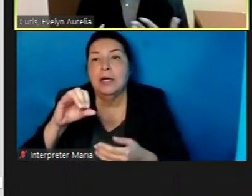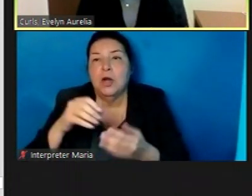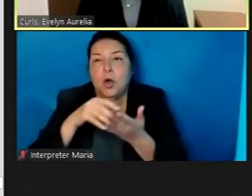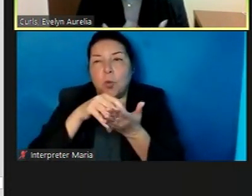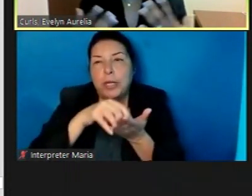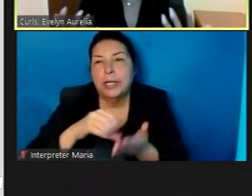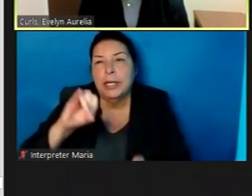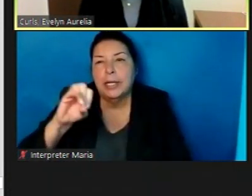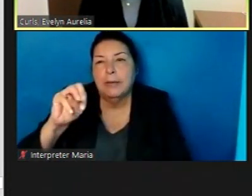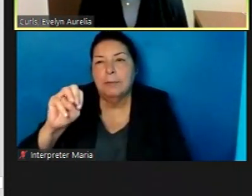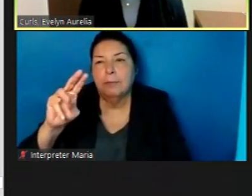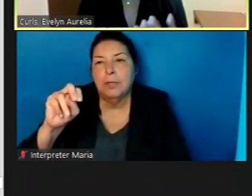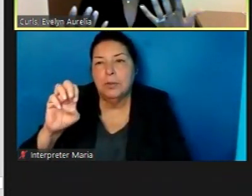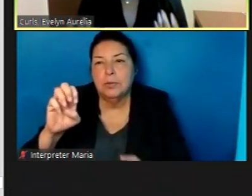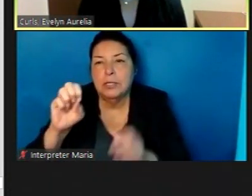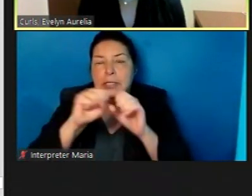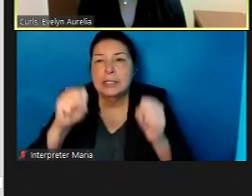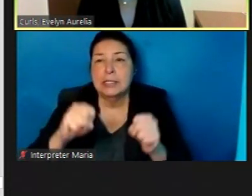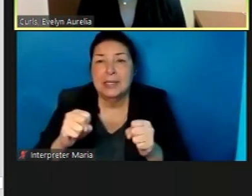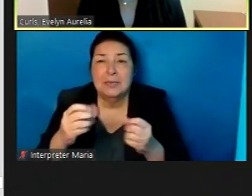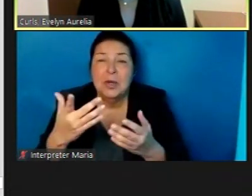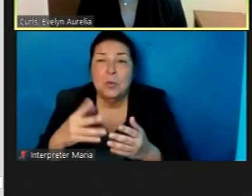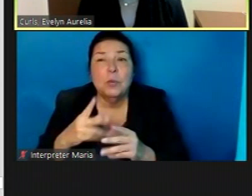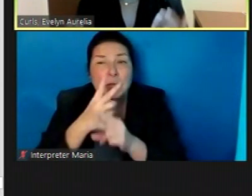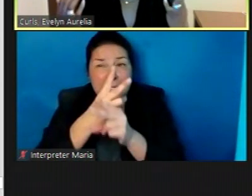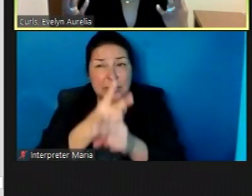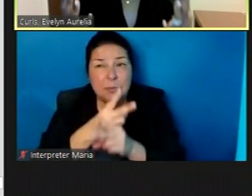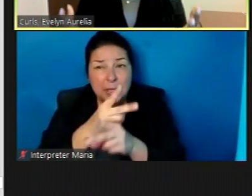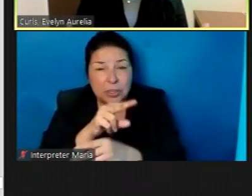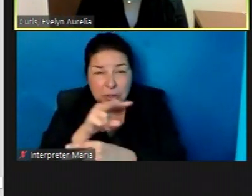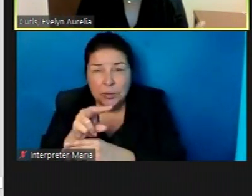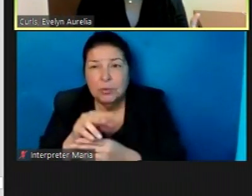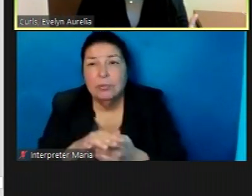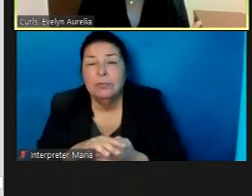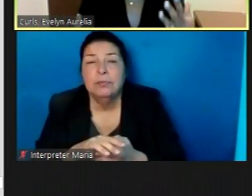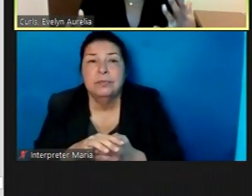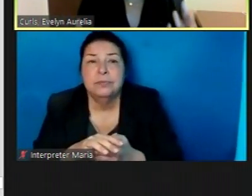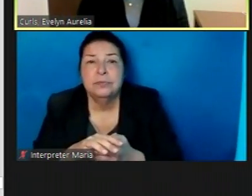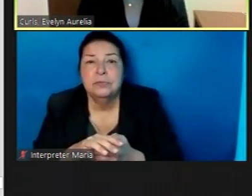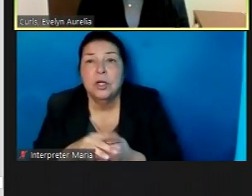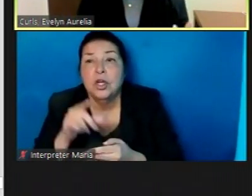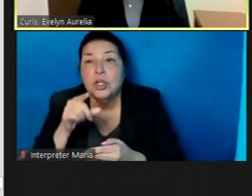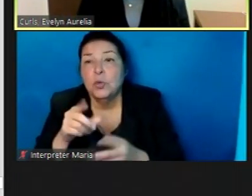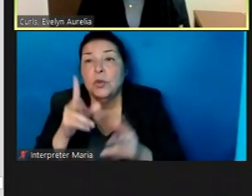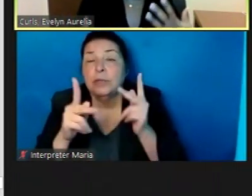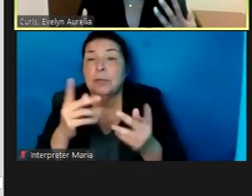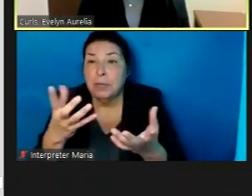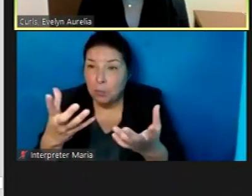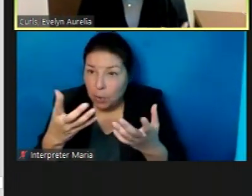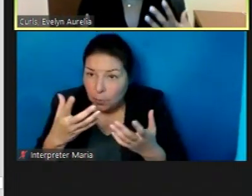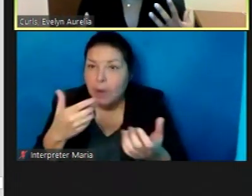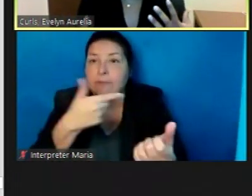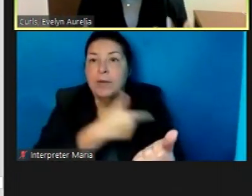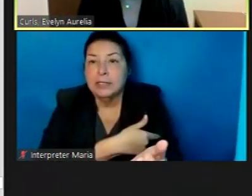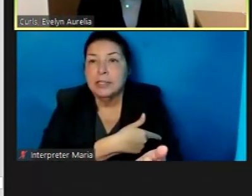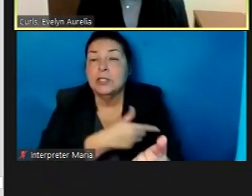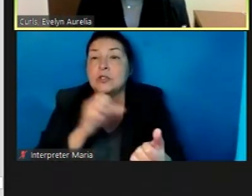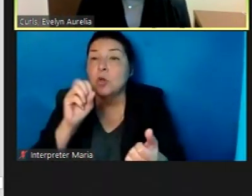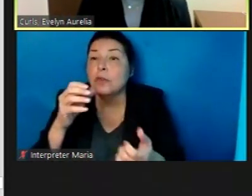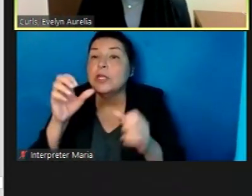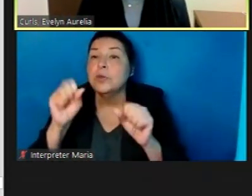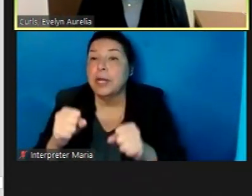or because you have an underlying condition that makes your immune system weak, you are the exact people we want to get vaccinated so that you can have some